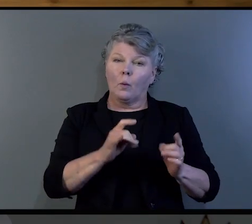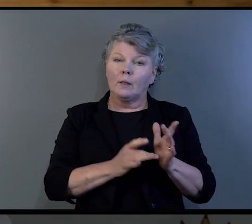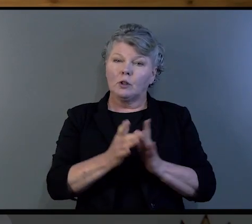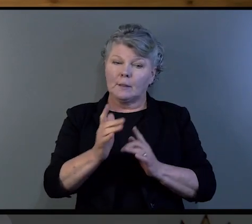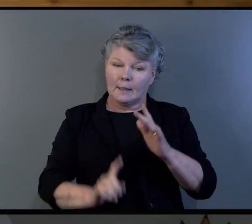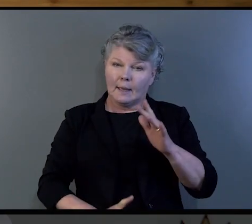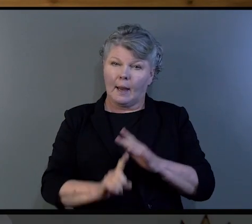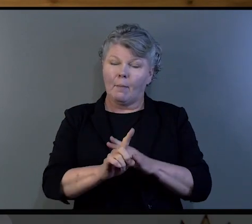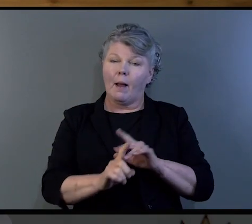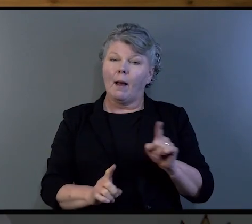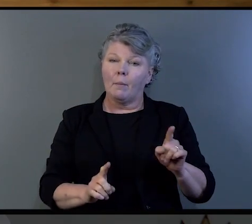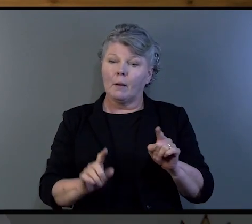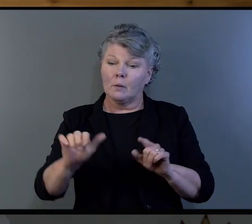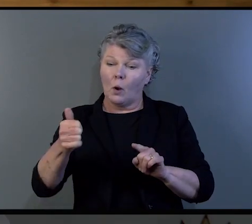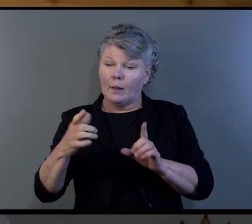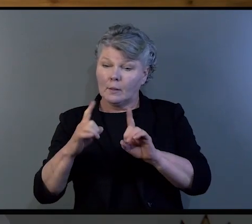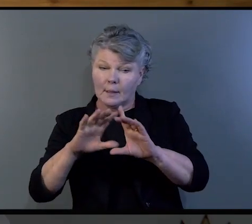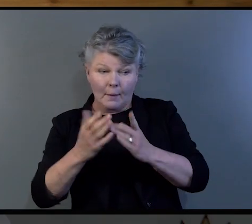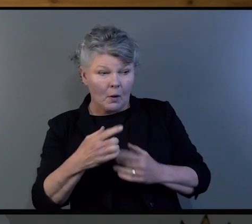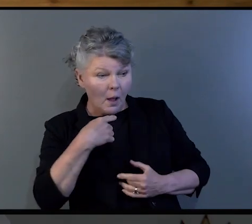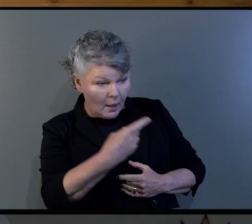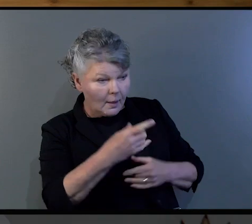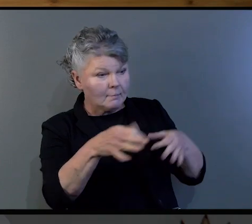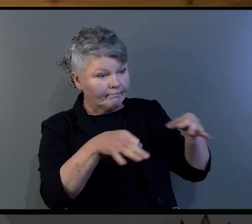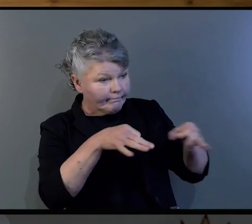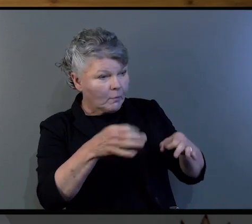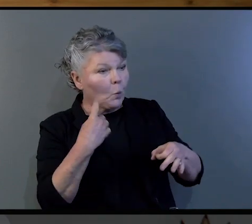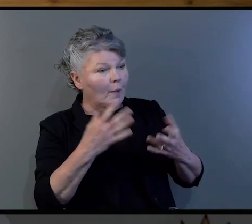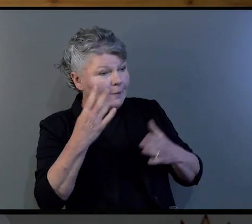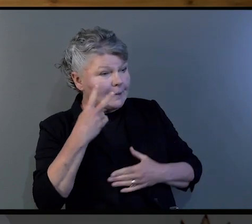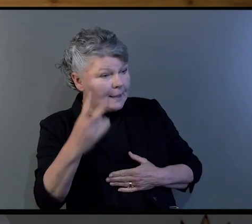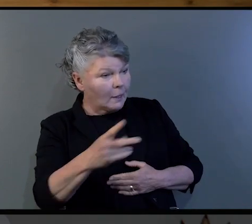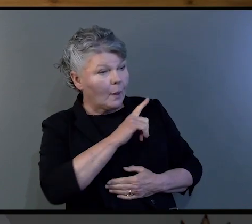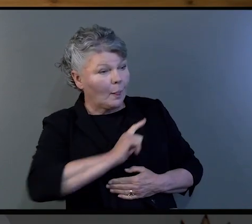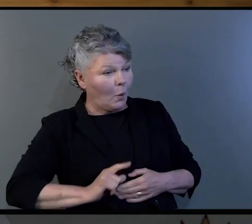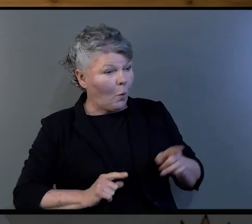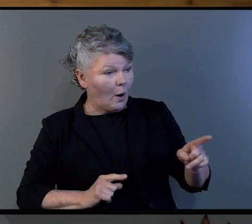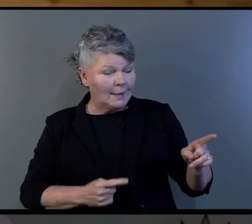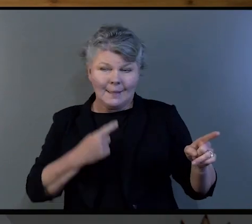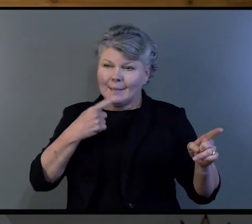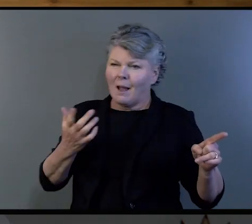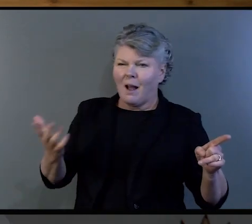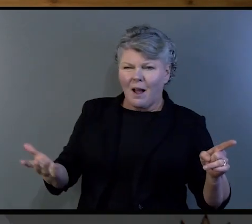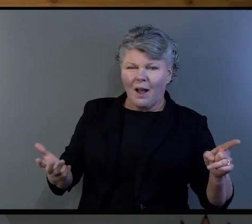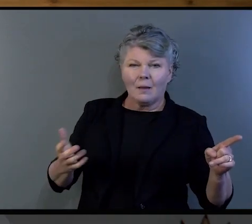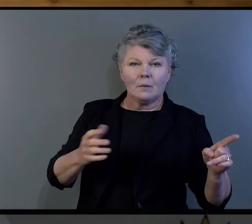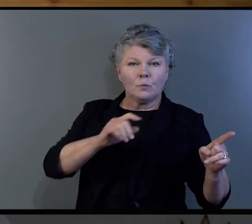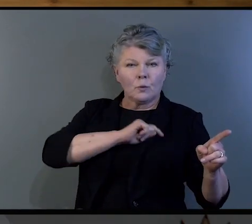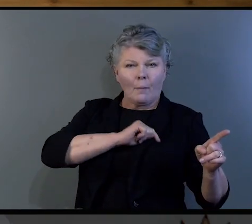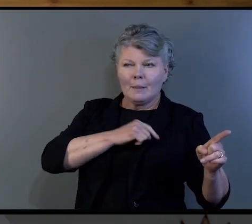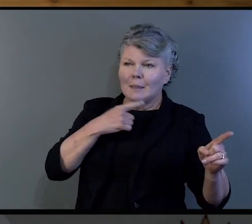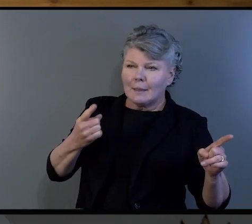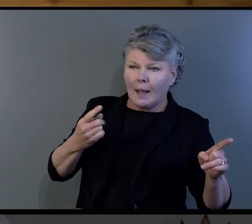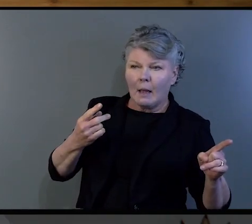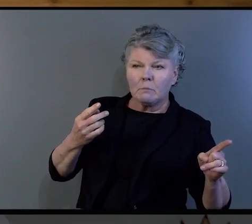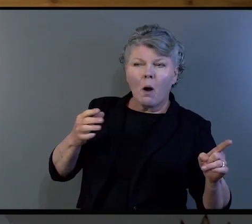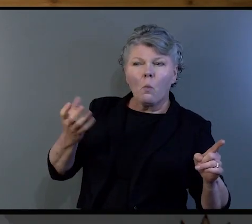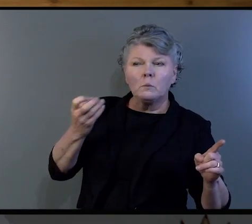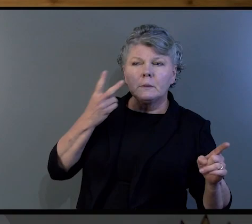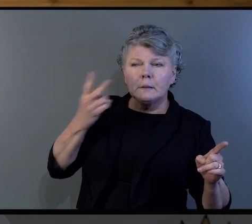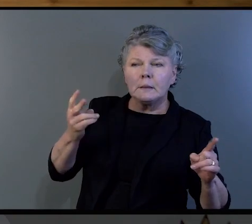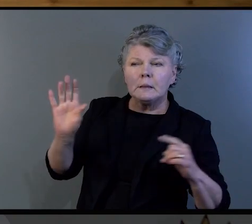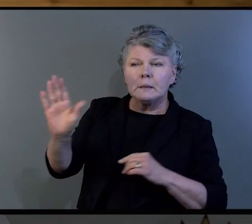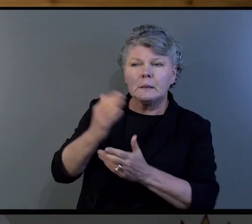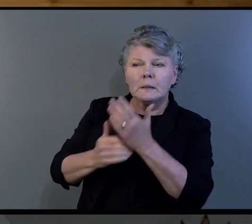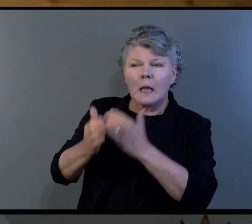came. So the other disciples told him, "We have seen the Lord." But he said to them, "Unless I see in his hands the mark of the